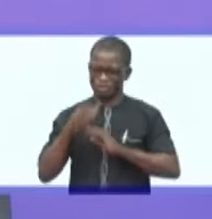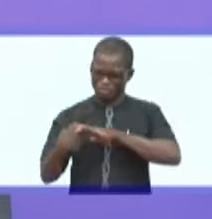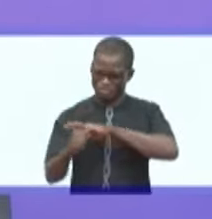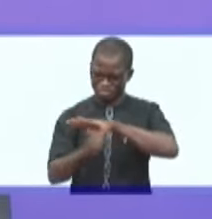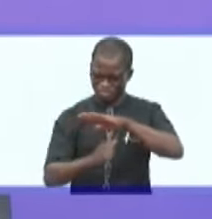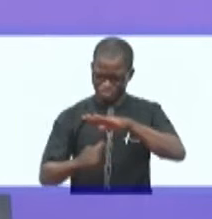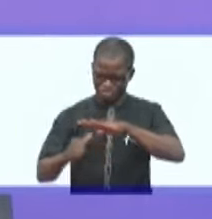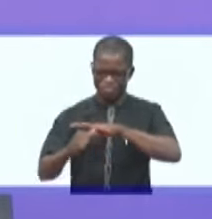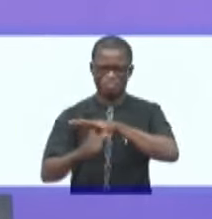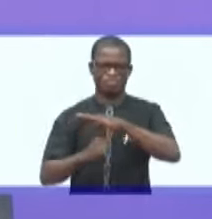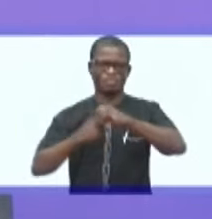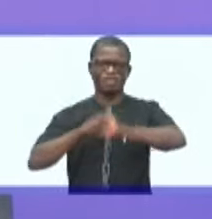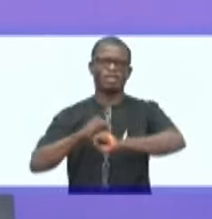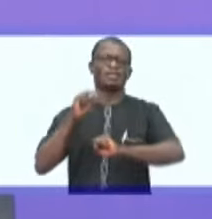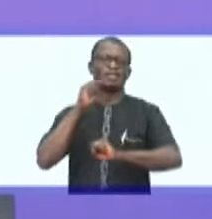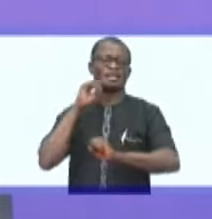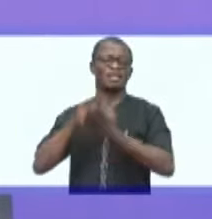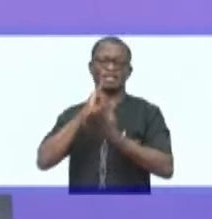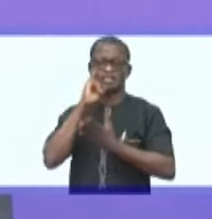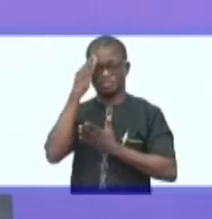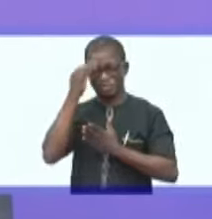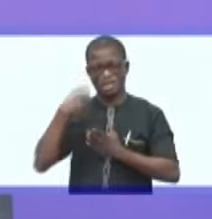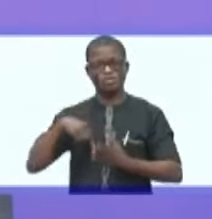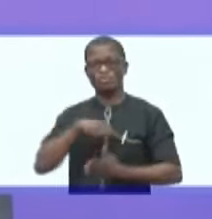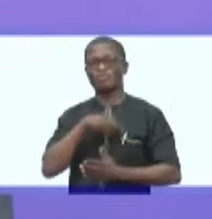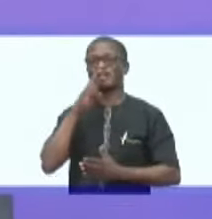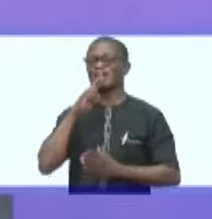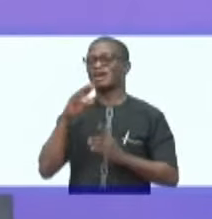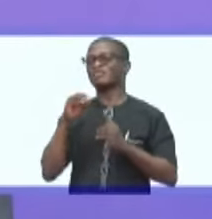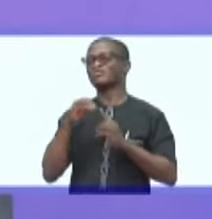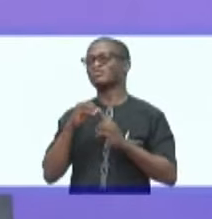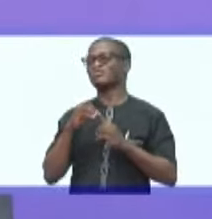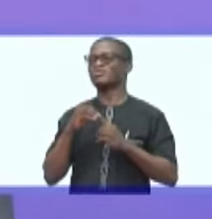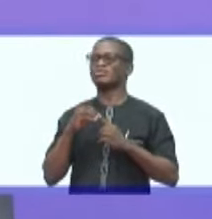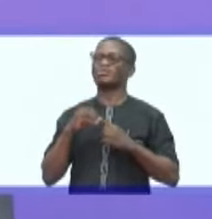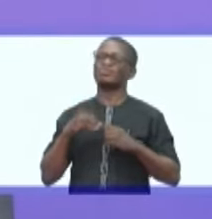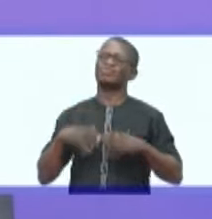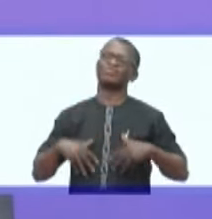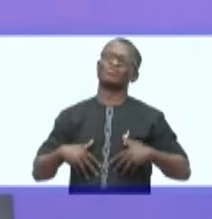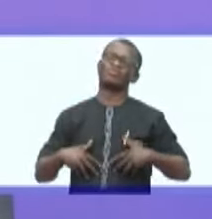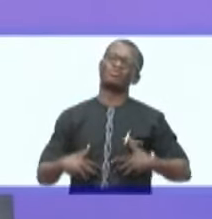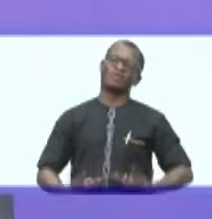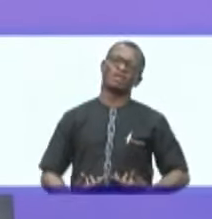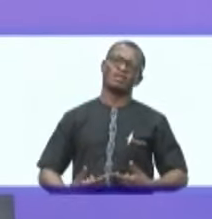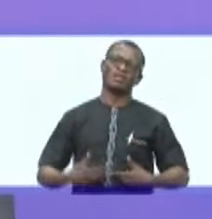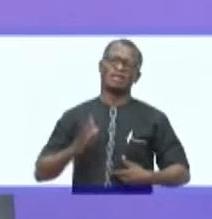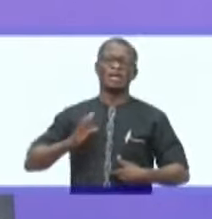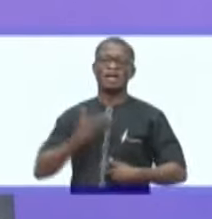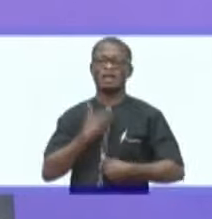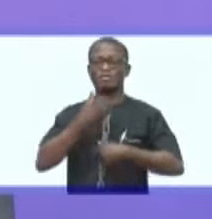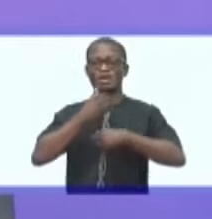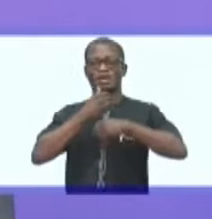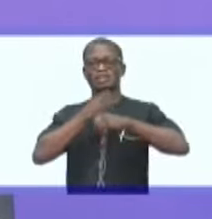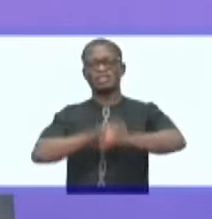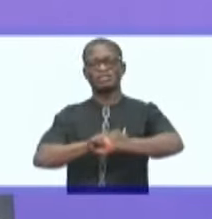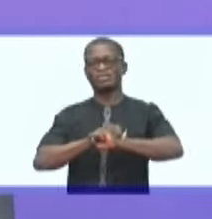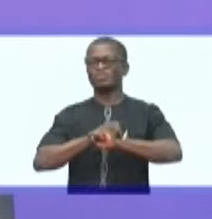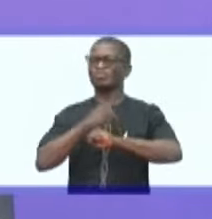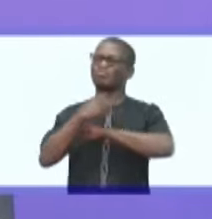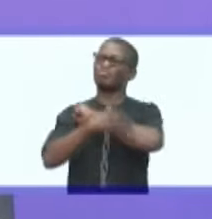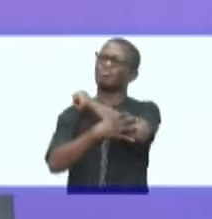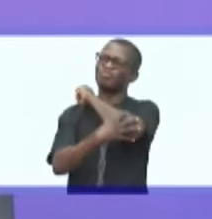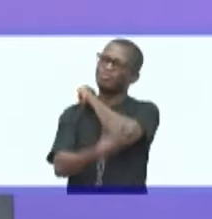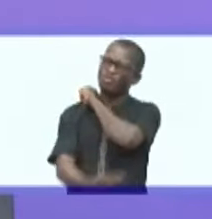development of Nigeria. That is why we're so weak. Our security is so poor. If we spend 10